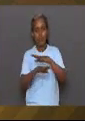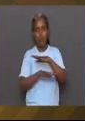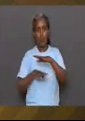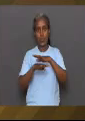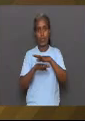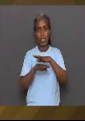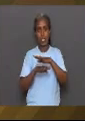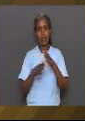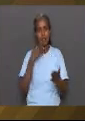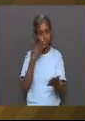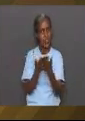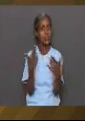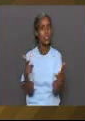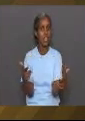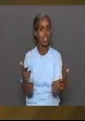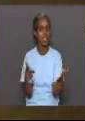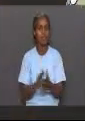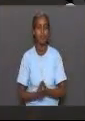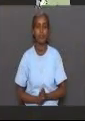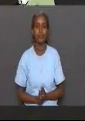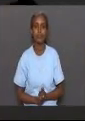are. Good luck.